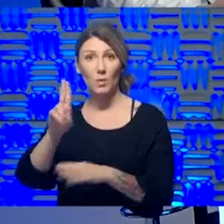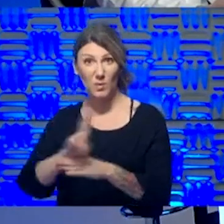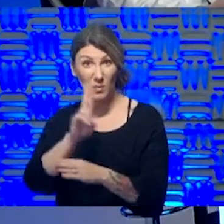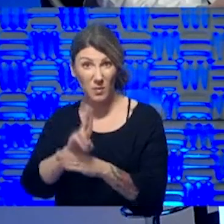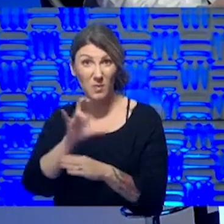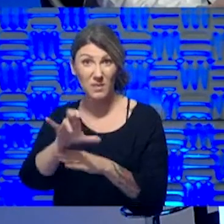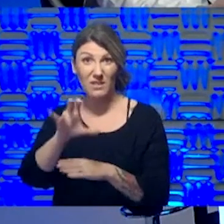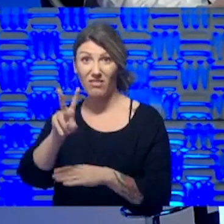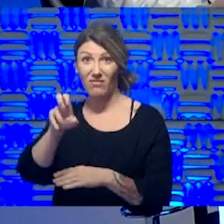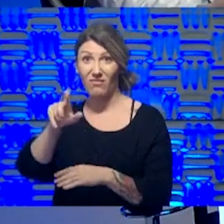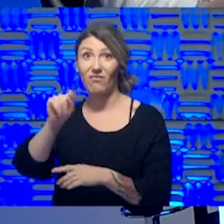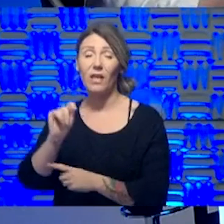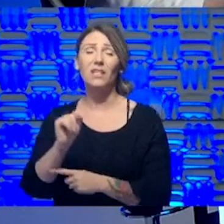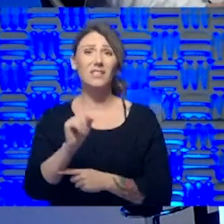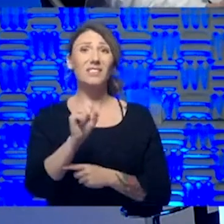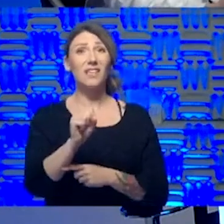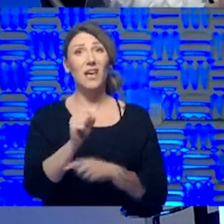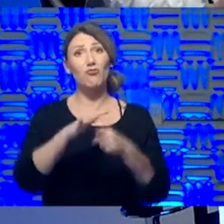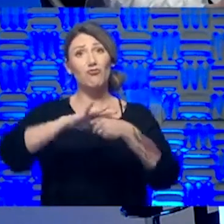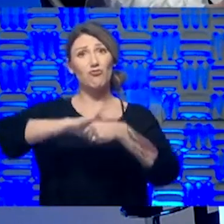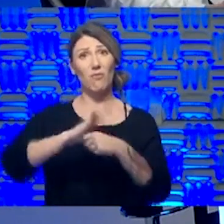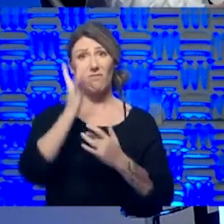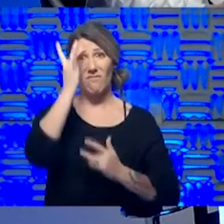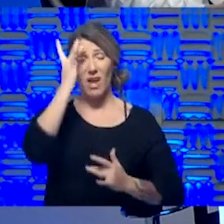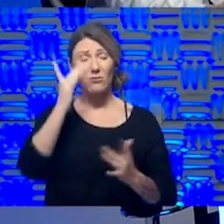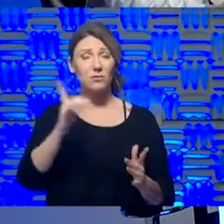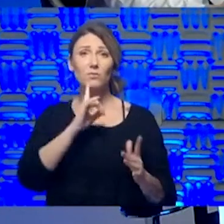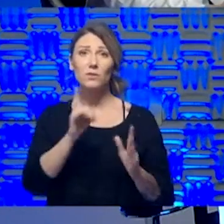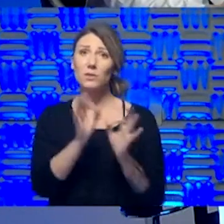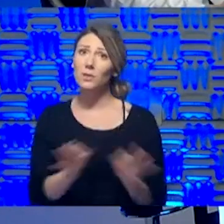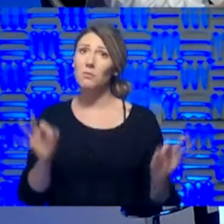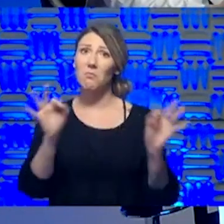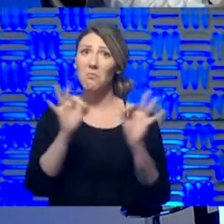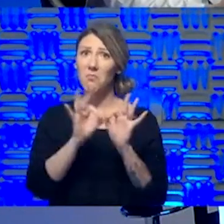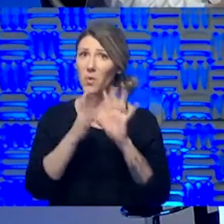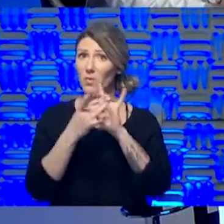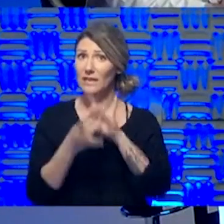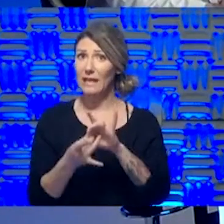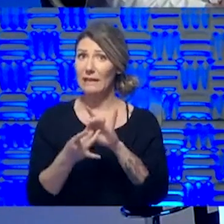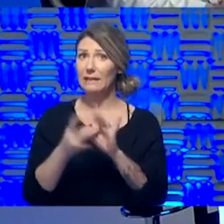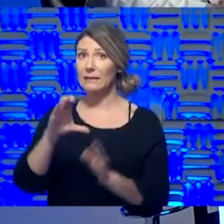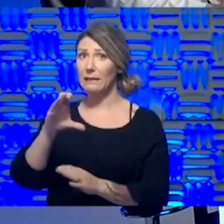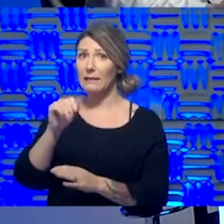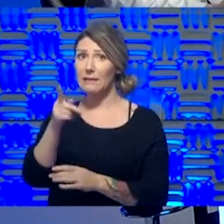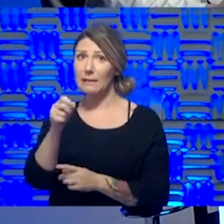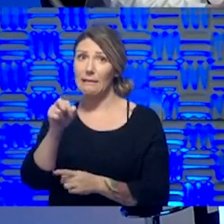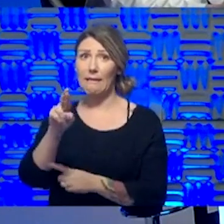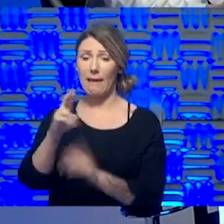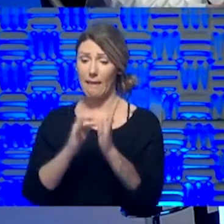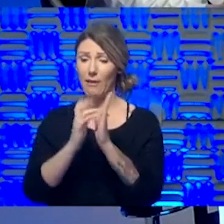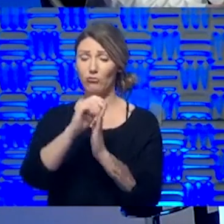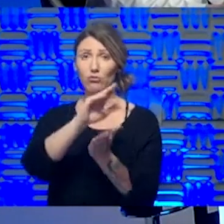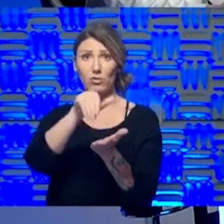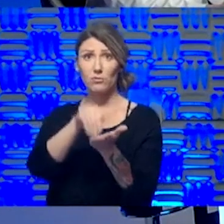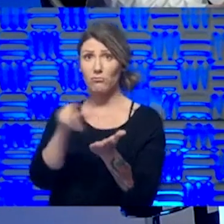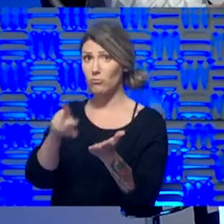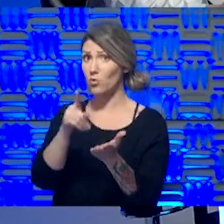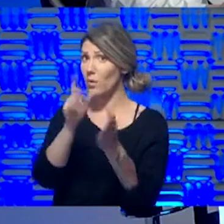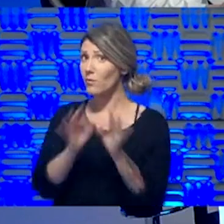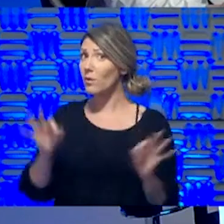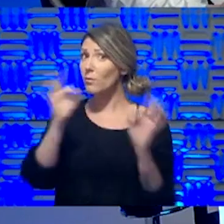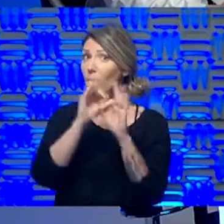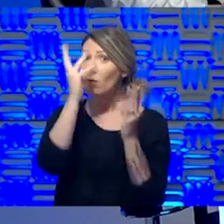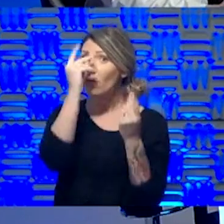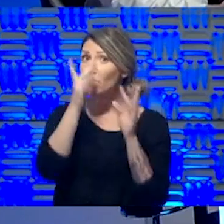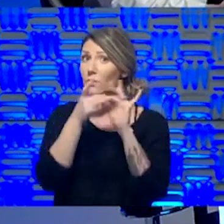a tough disease, and it's really important in the Cancer Center, Dr. Chen, and I know that you have some important thoughts for our audience today about that,